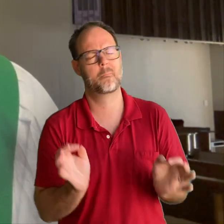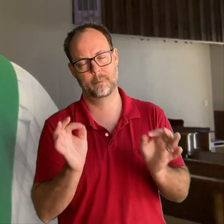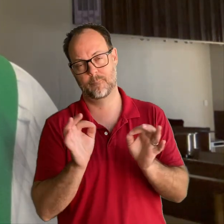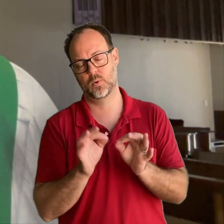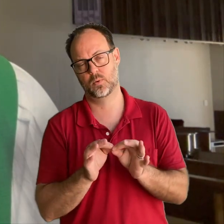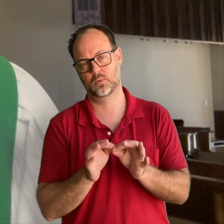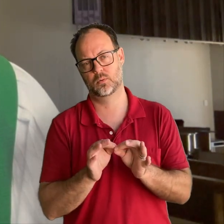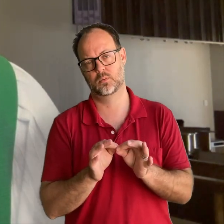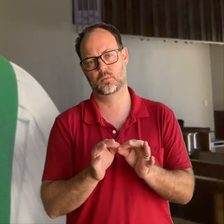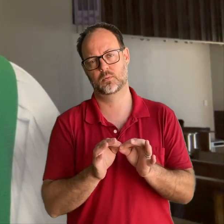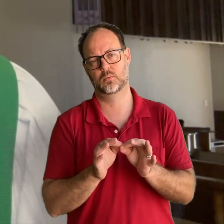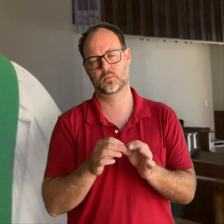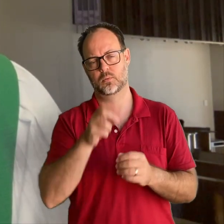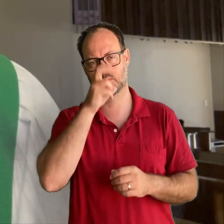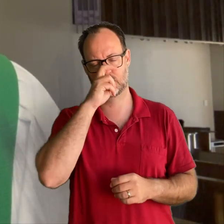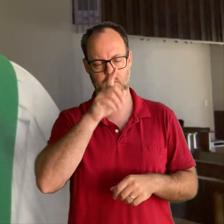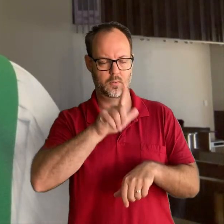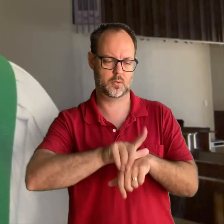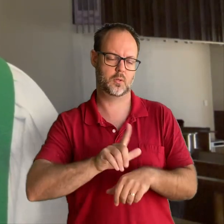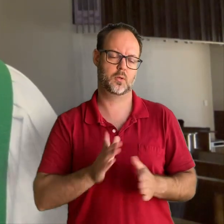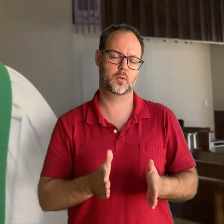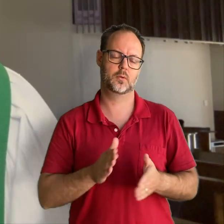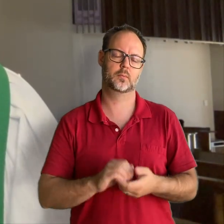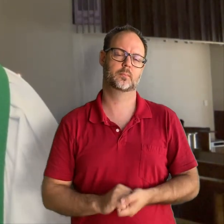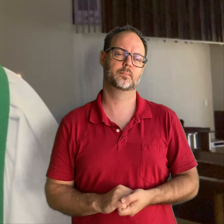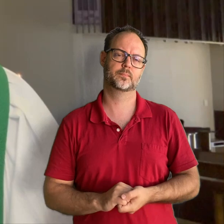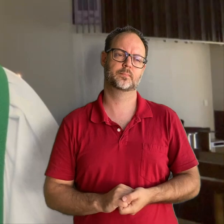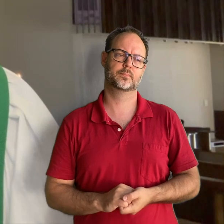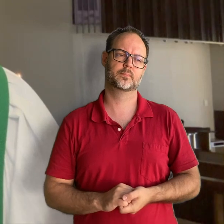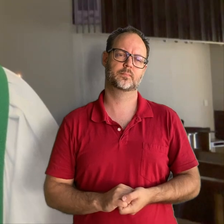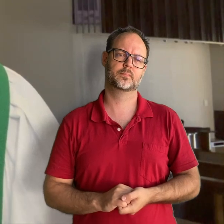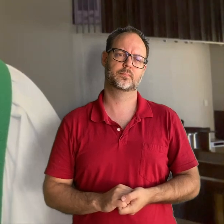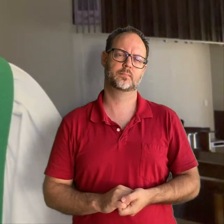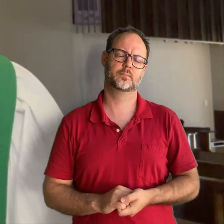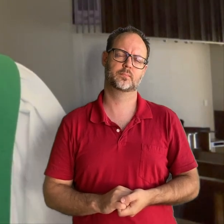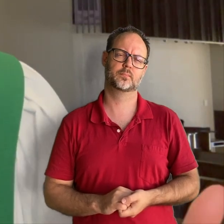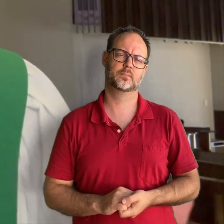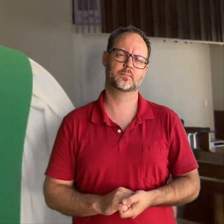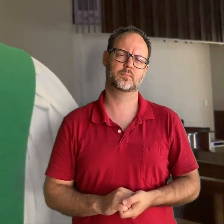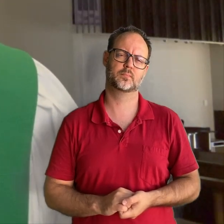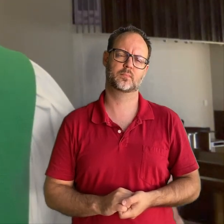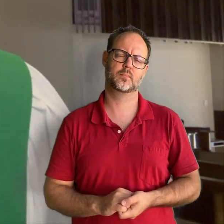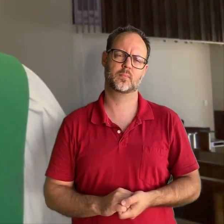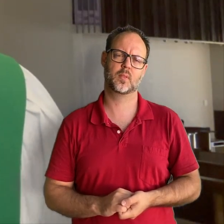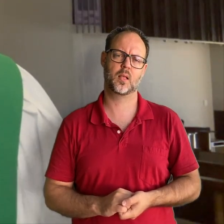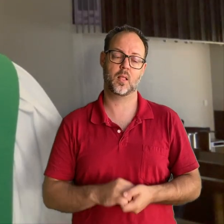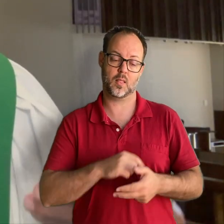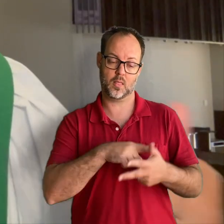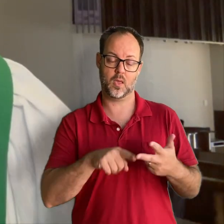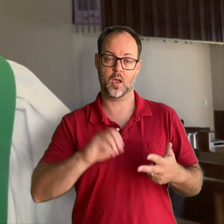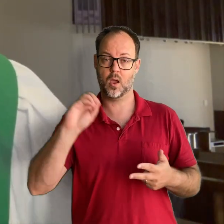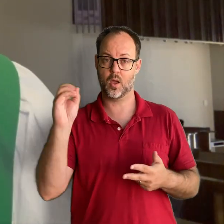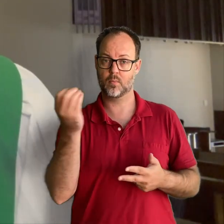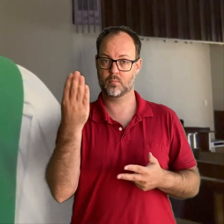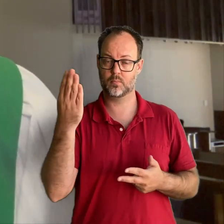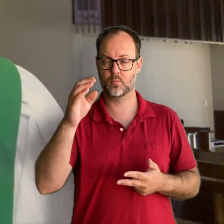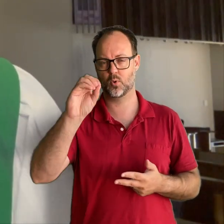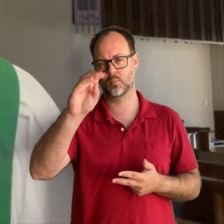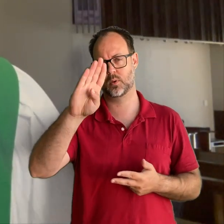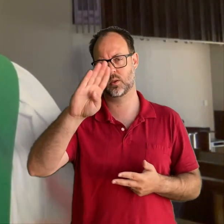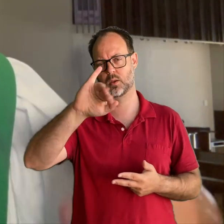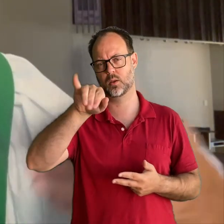to us as conservative Lutherans. They are objective